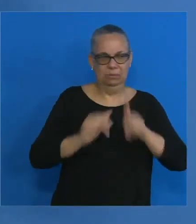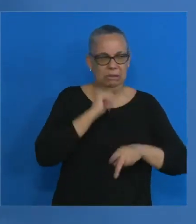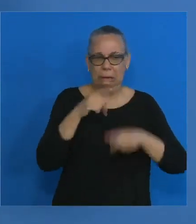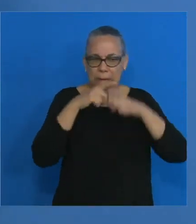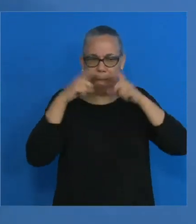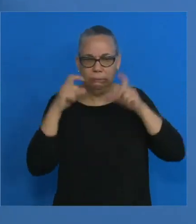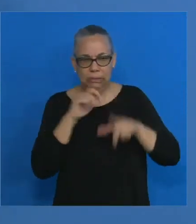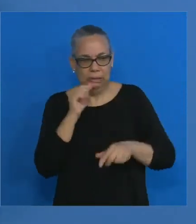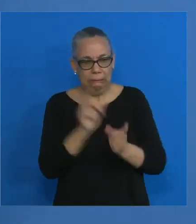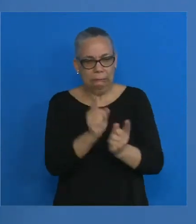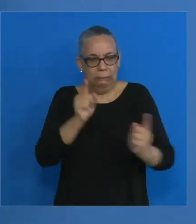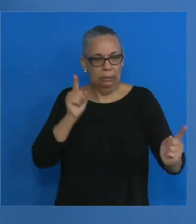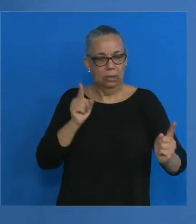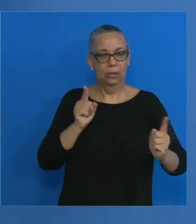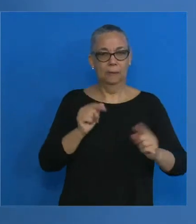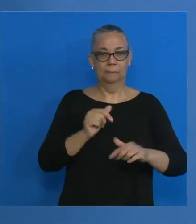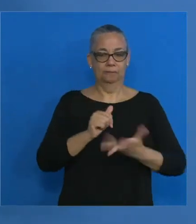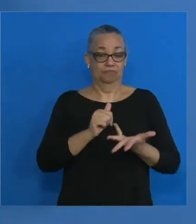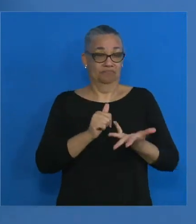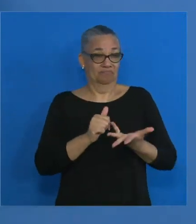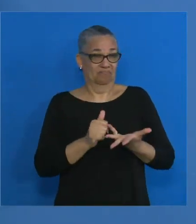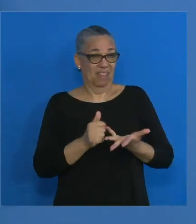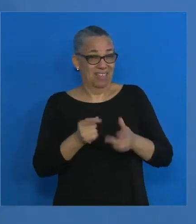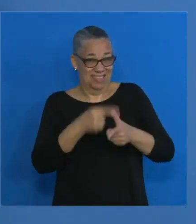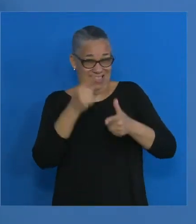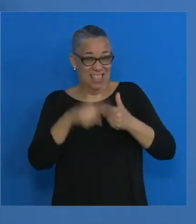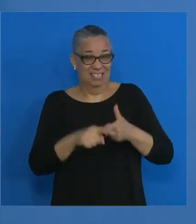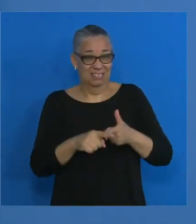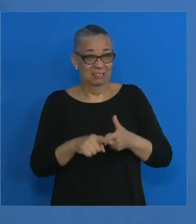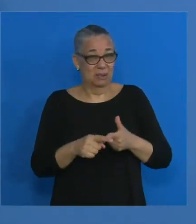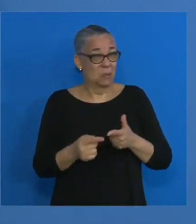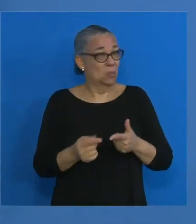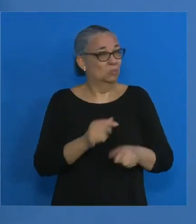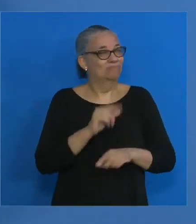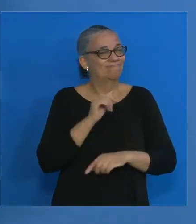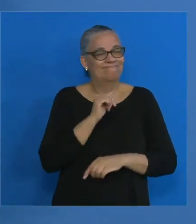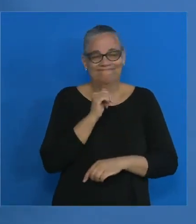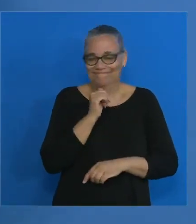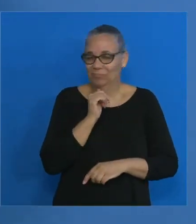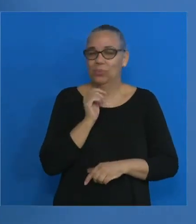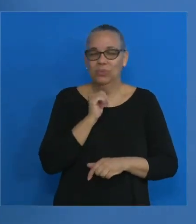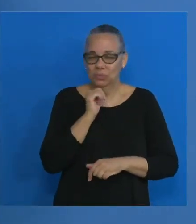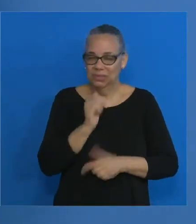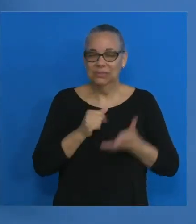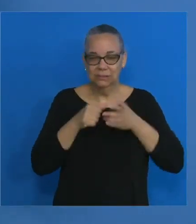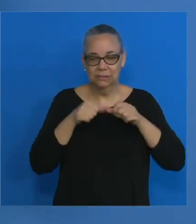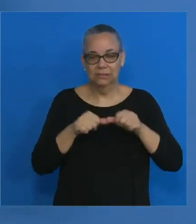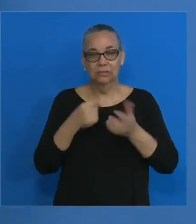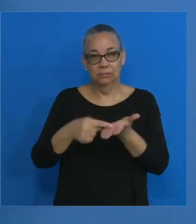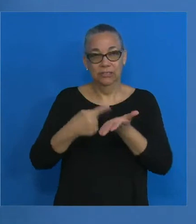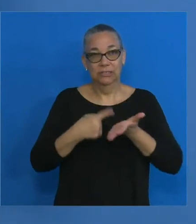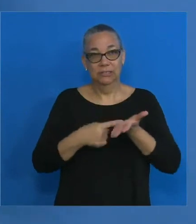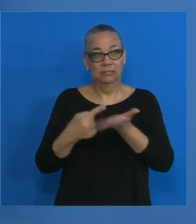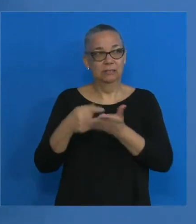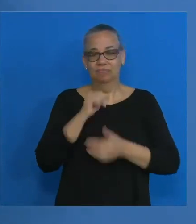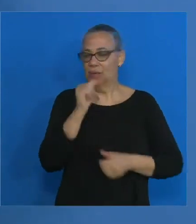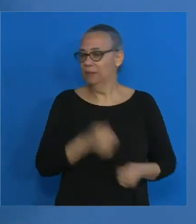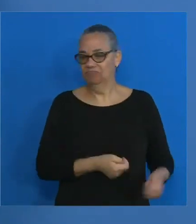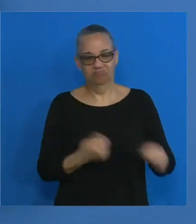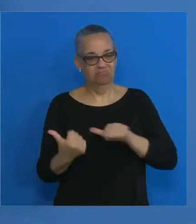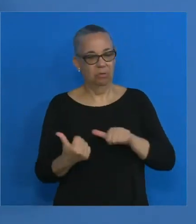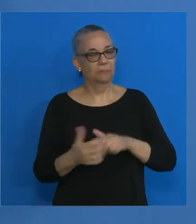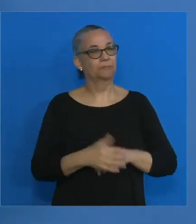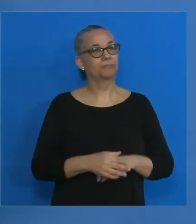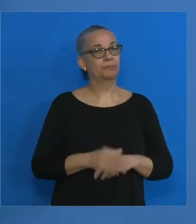in physical distancing and the like, then that is certainly something that will not be removed from the table. Now, obviously, there are